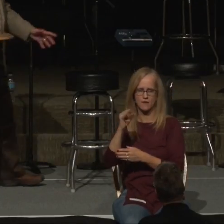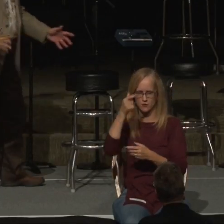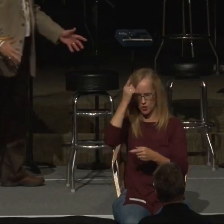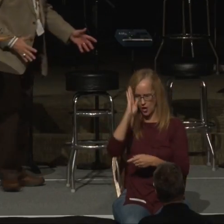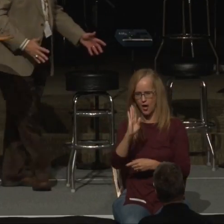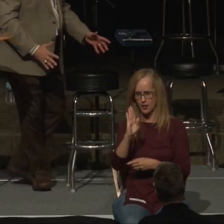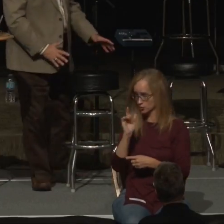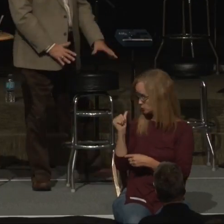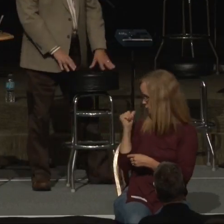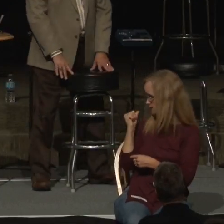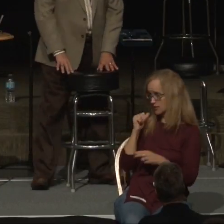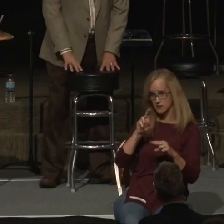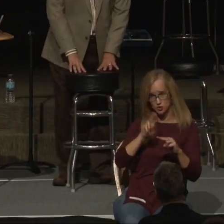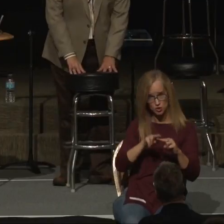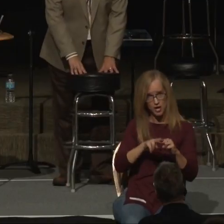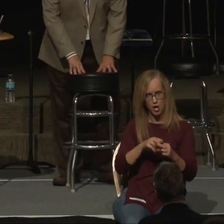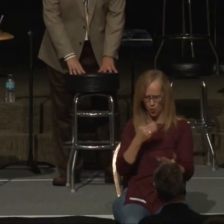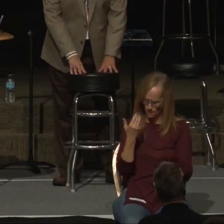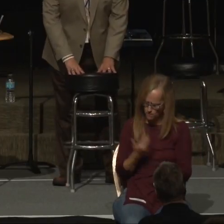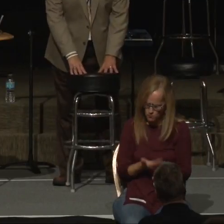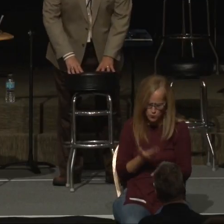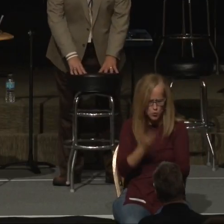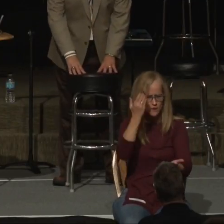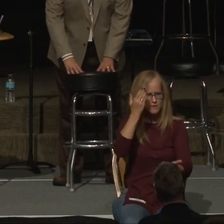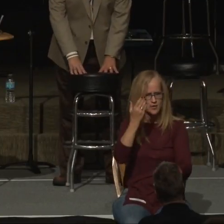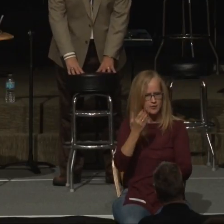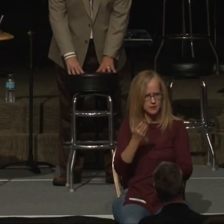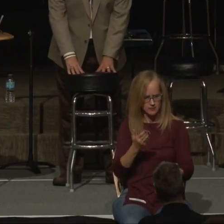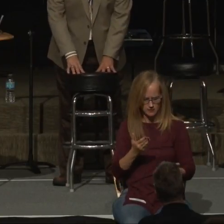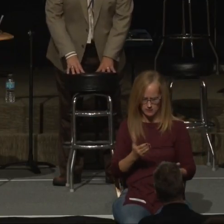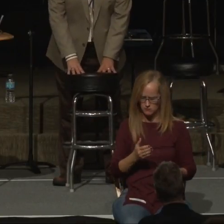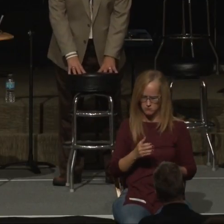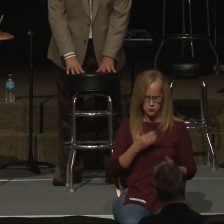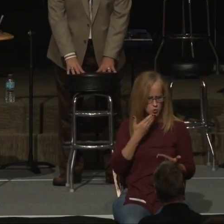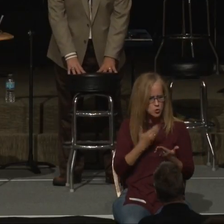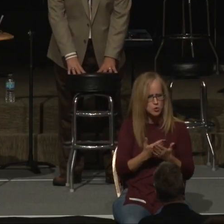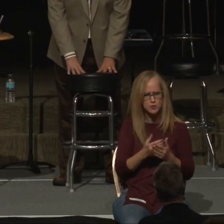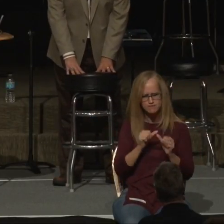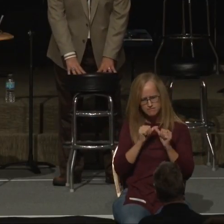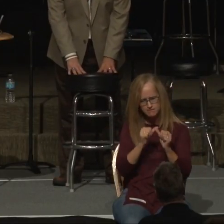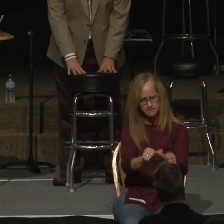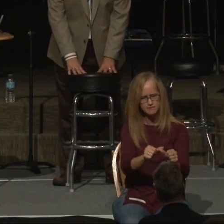Just like this chair has a proven demonstrated track record